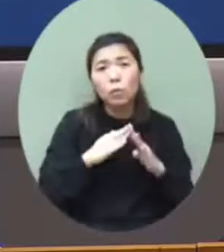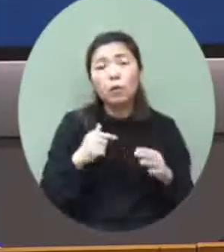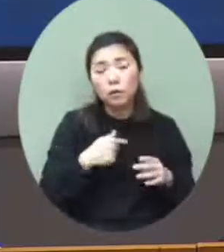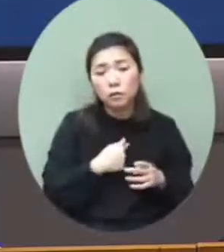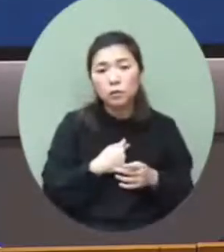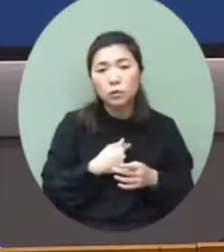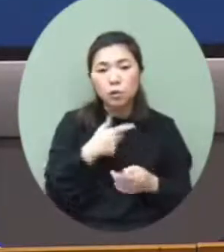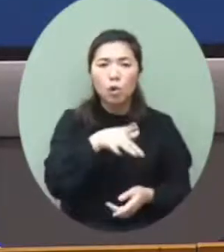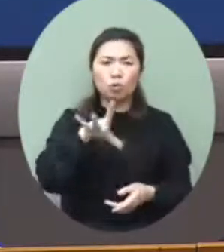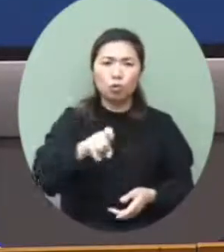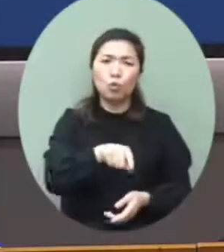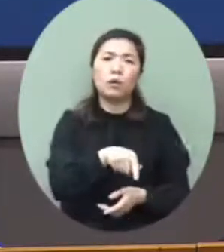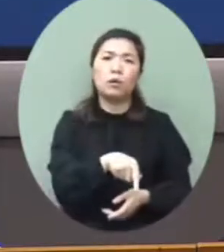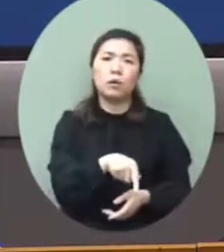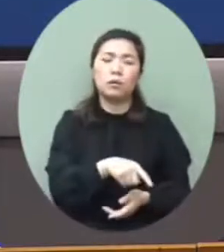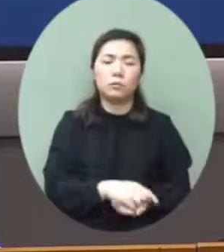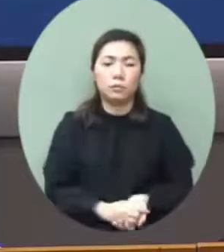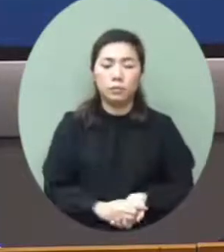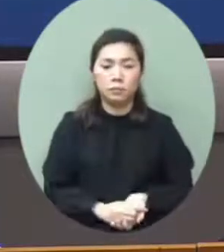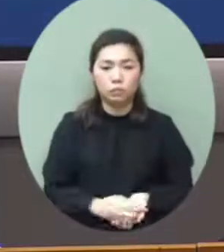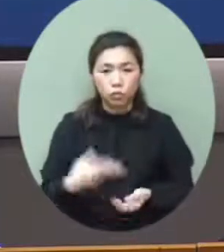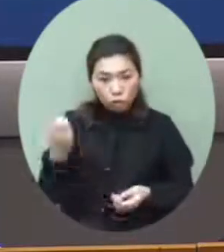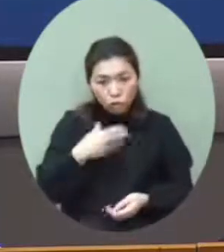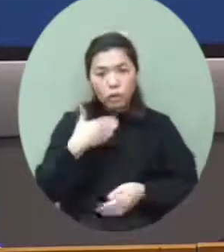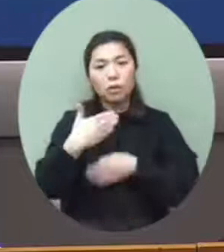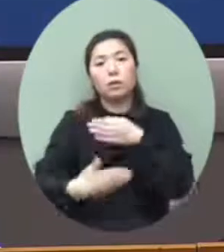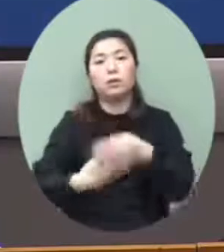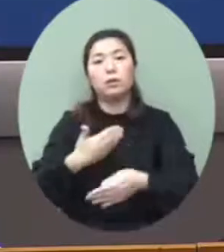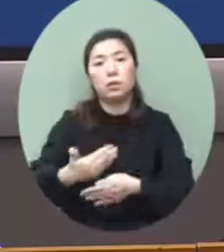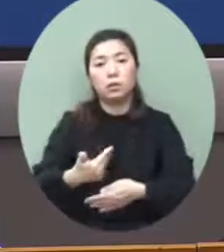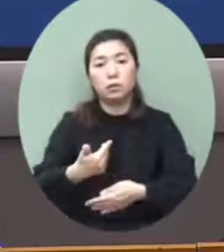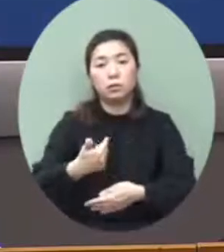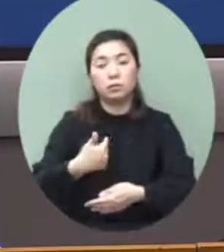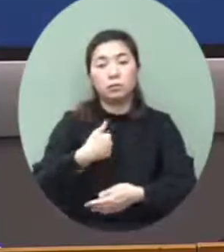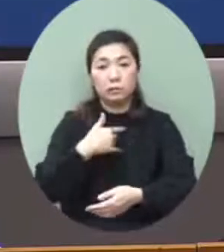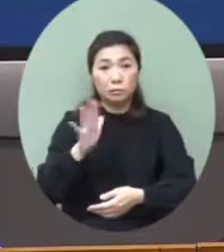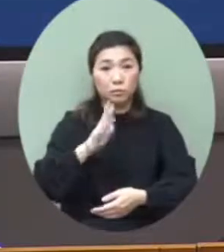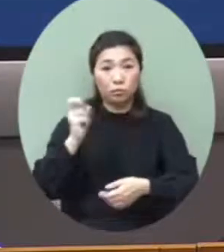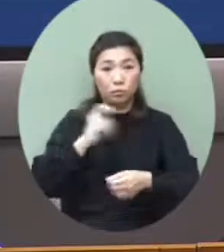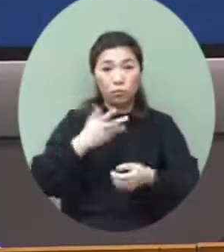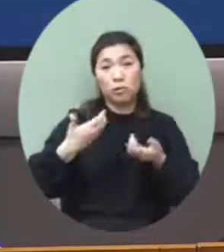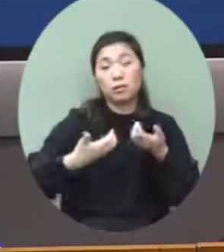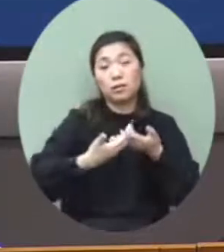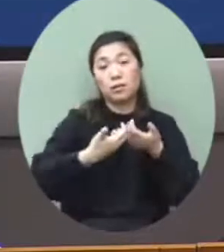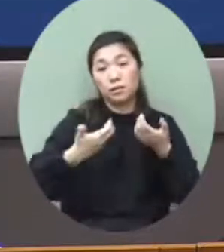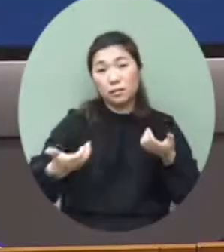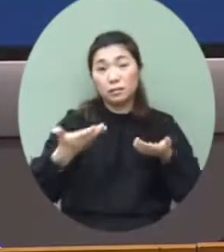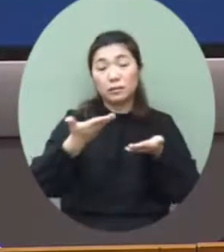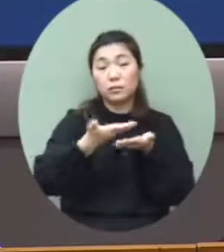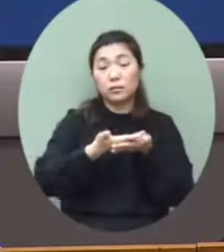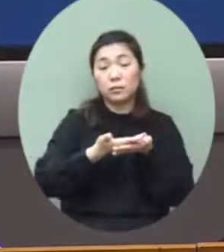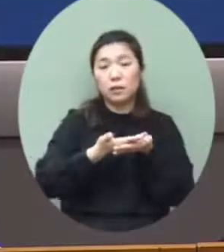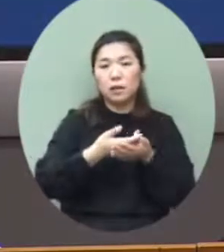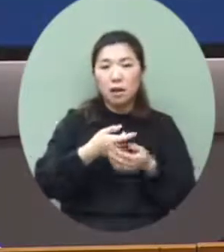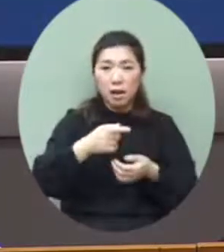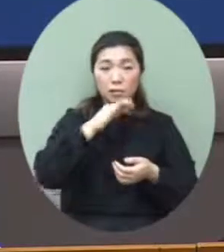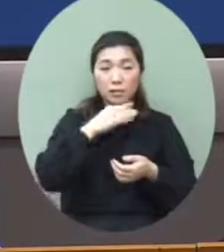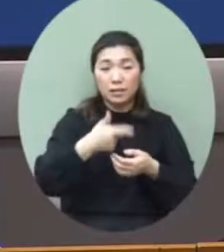vaccination, and sometimes proof would be needed by the employers.